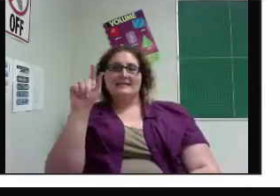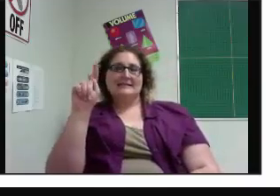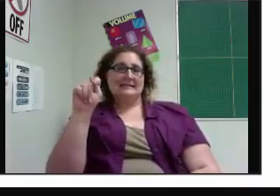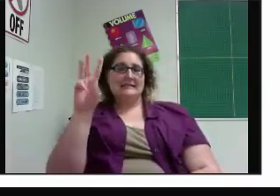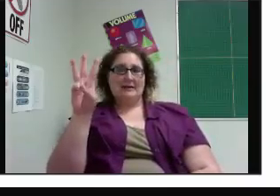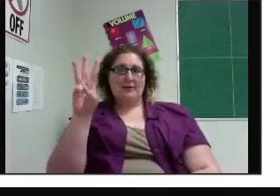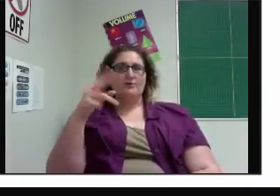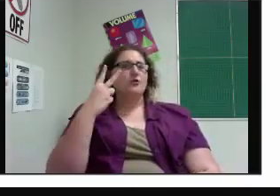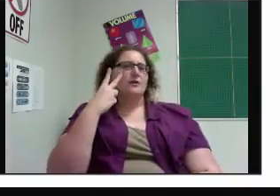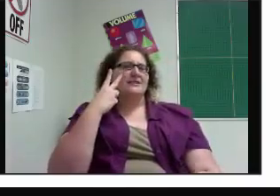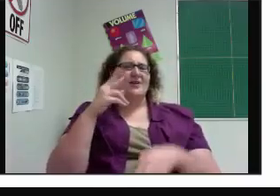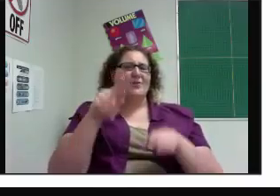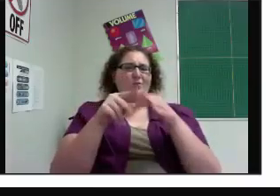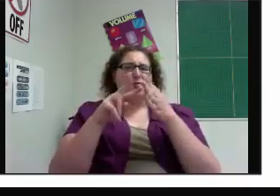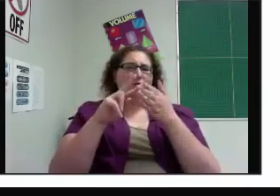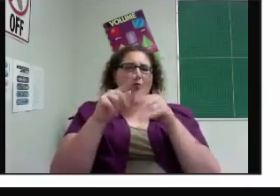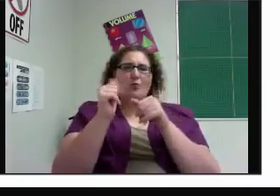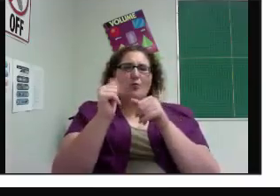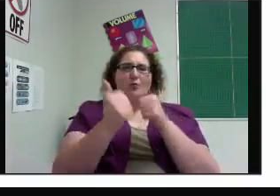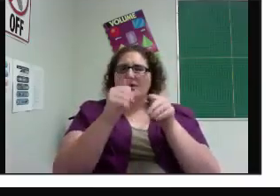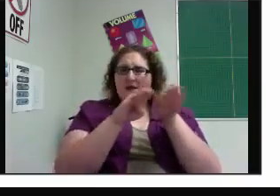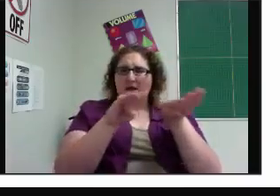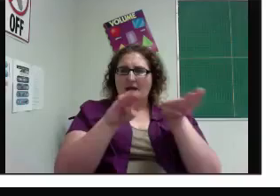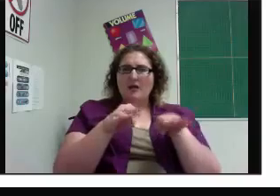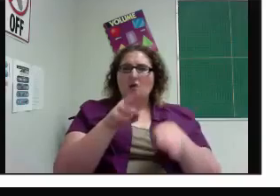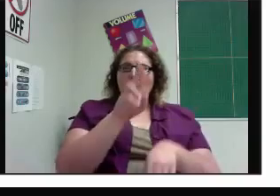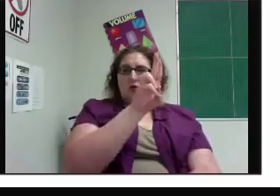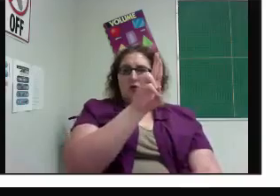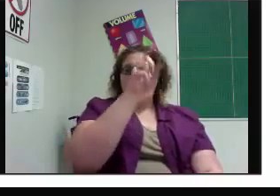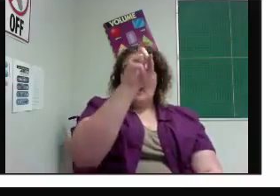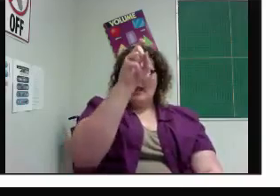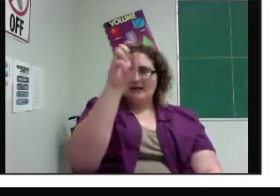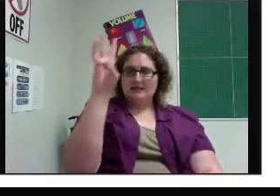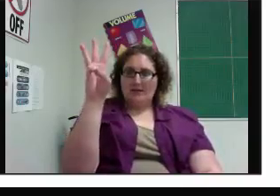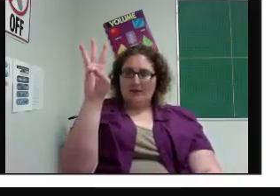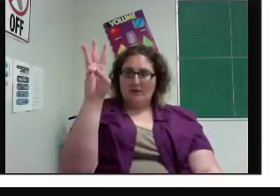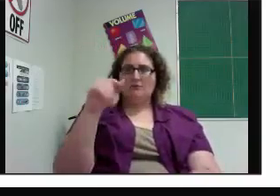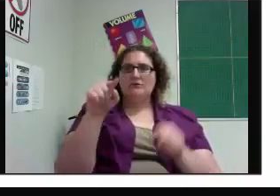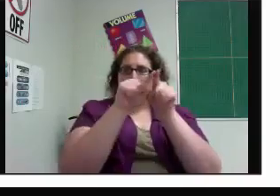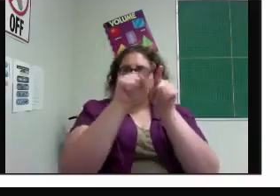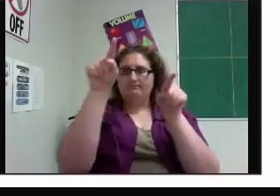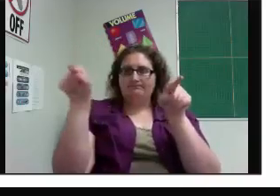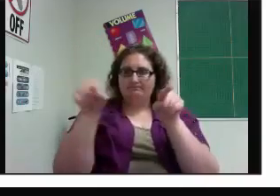S, T, and W. So we're looking at this plane right here.